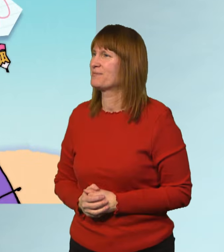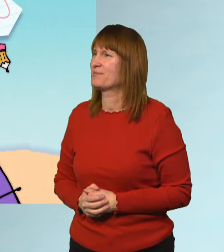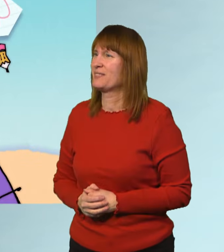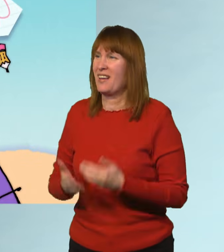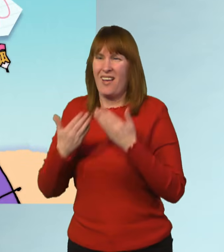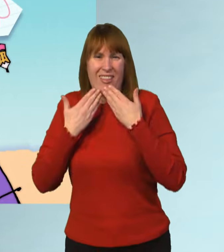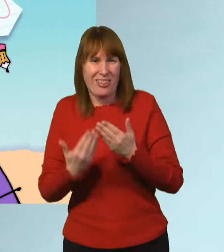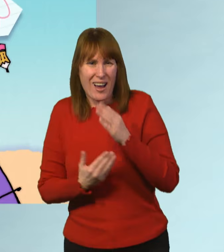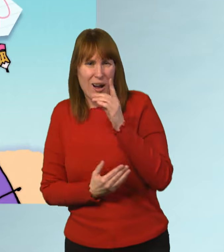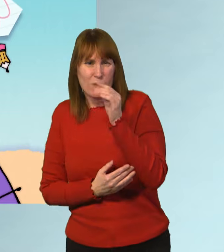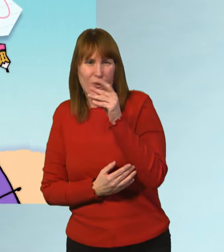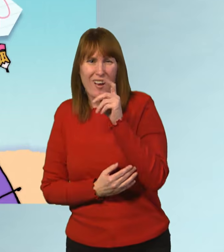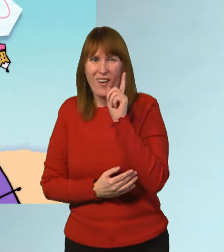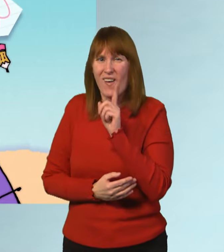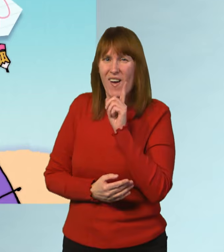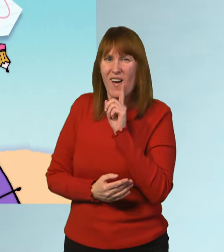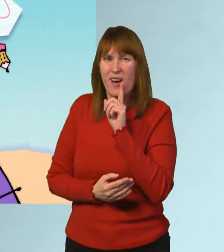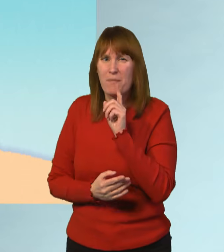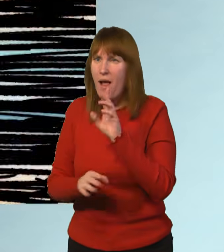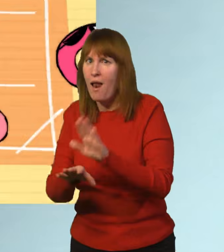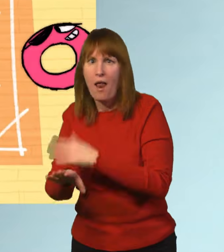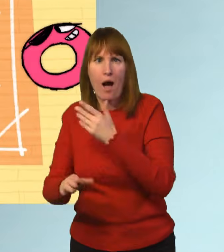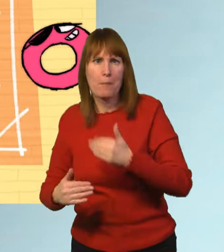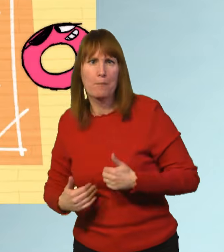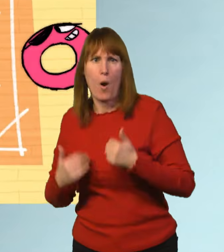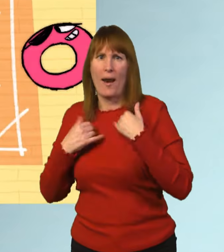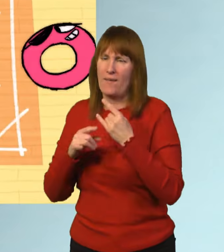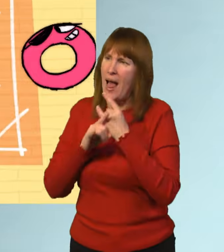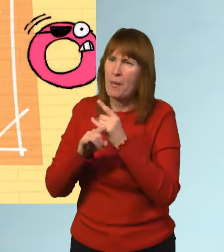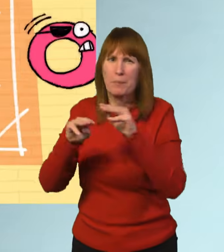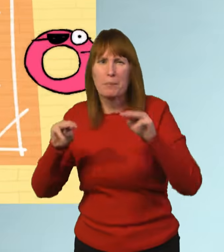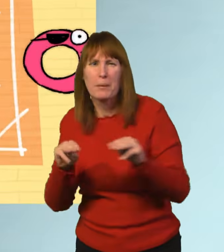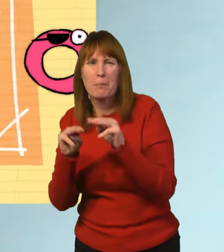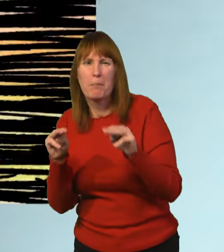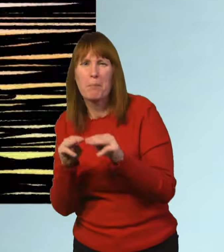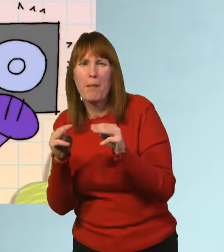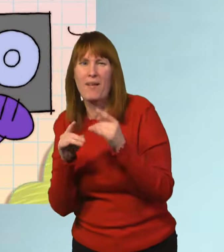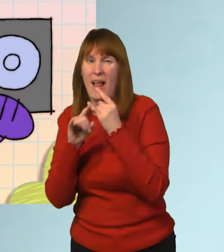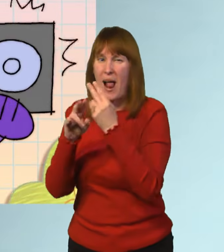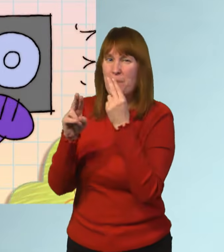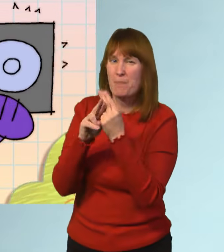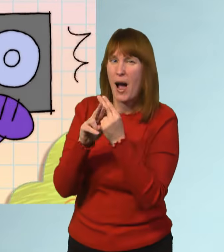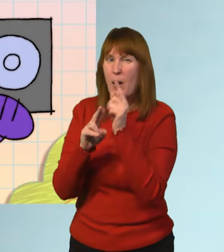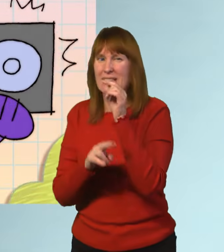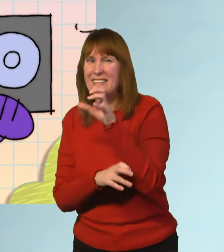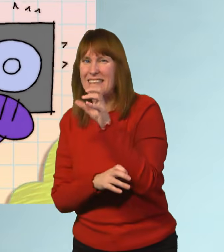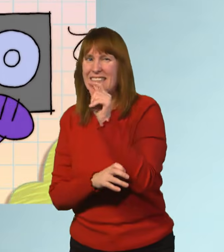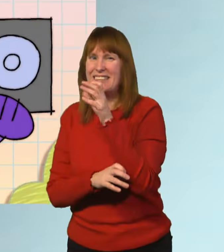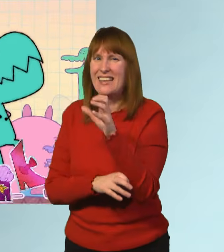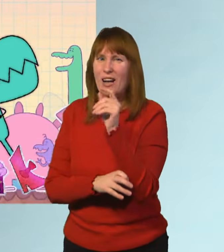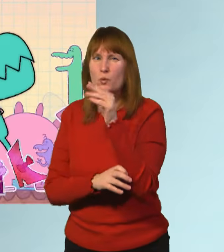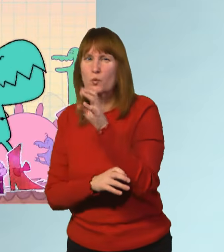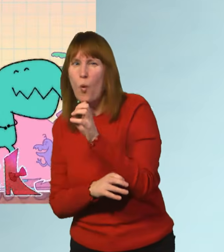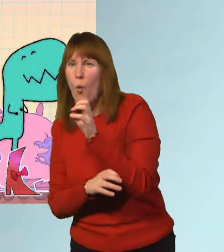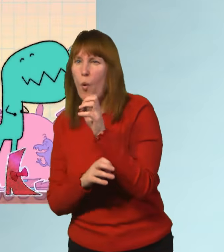Thanks, Doodle Girl. It's been a long morning of helping people. I helped out with a tic-tac-toe tournament. I handled the lights and